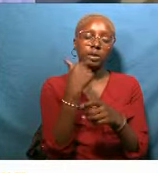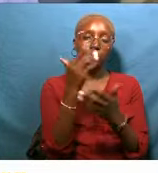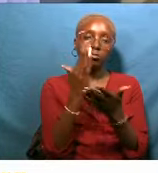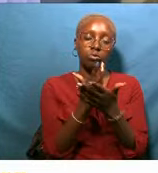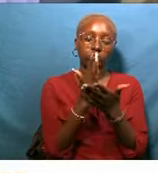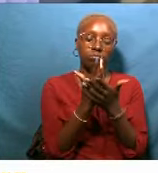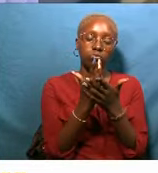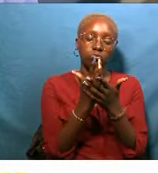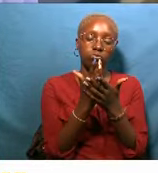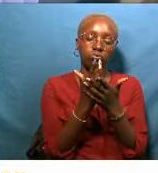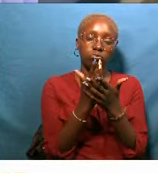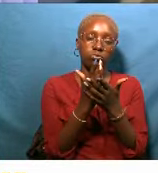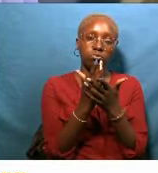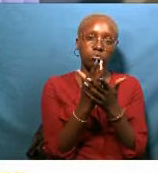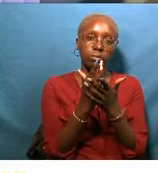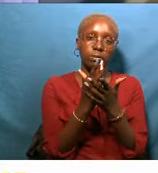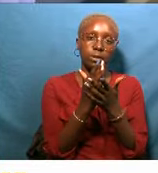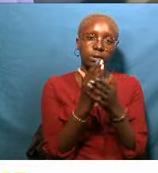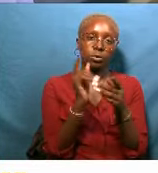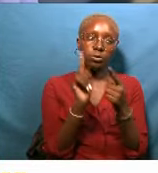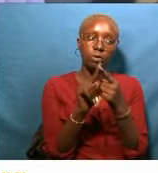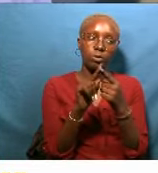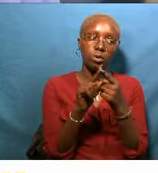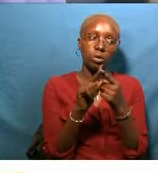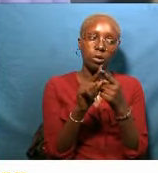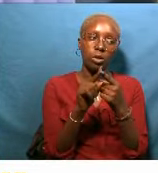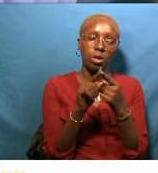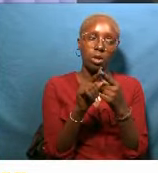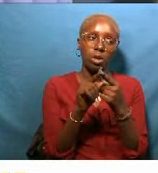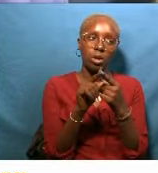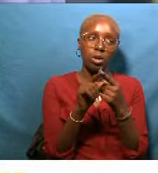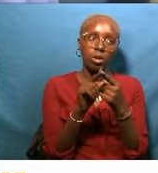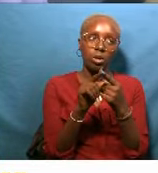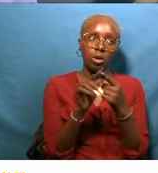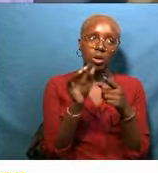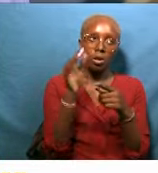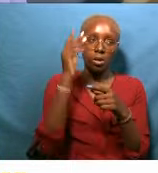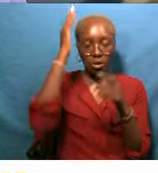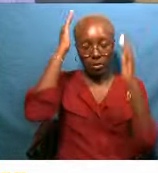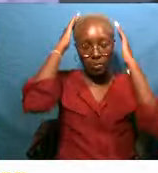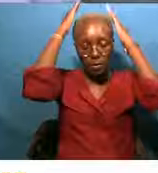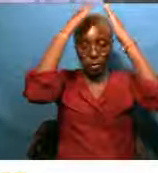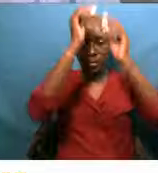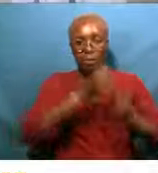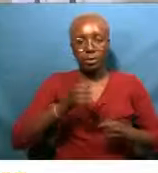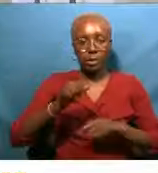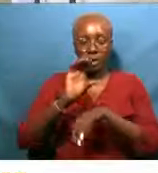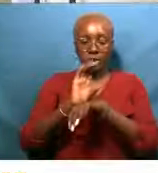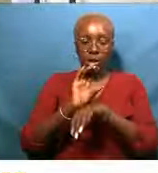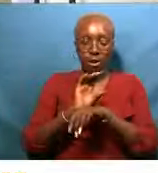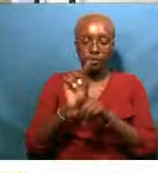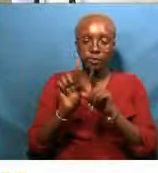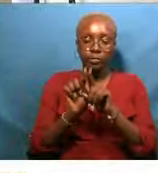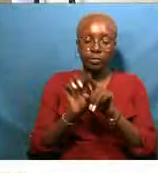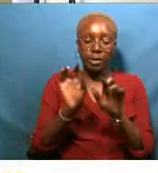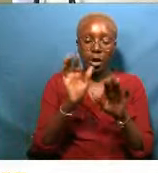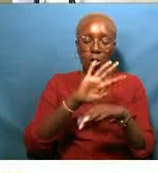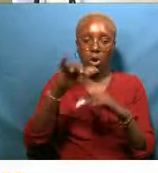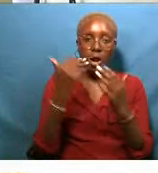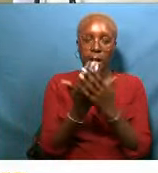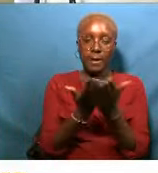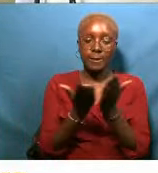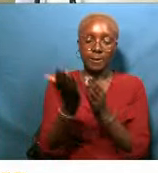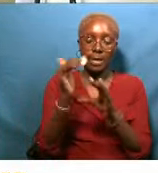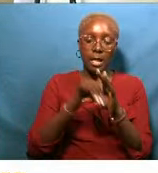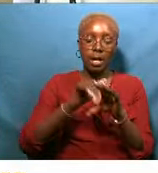obedience to the Bishop of All Saints Cathedral Diocese and his successors in all things lawful